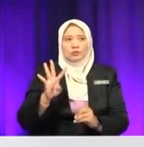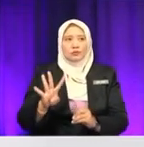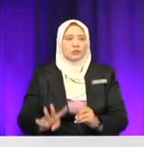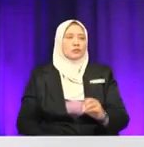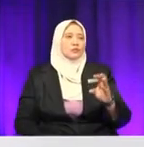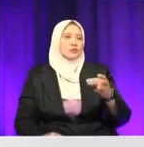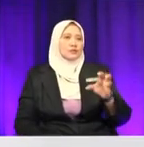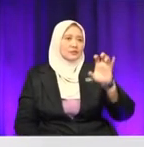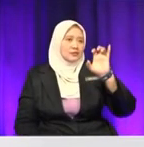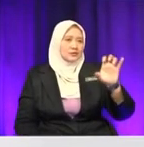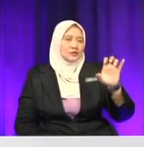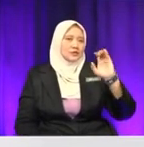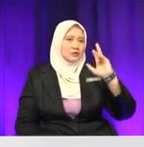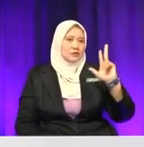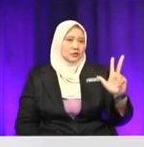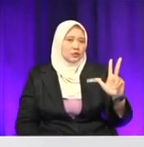E3.